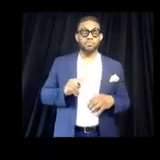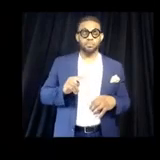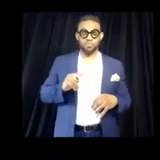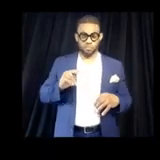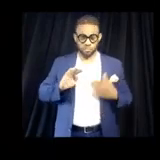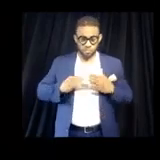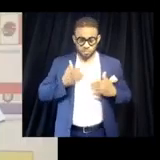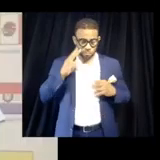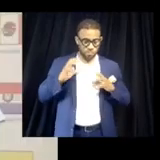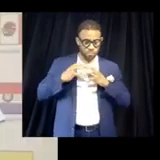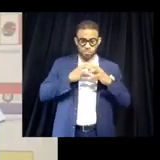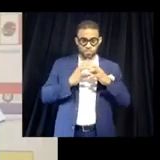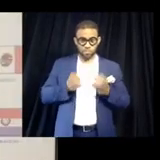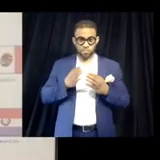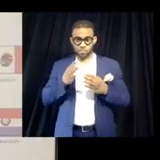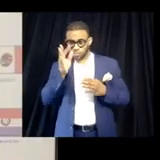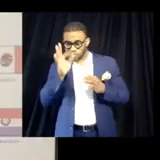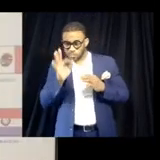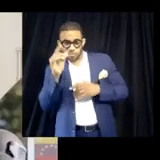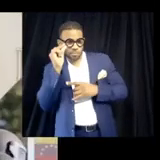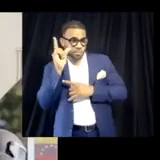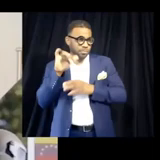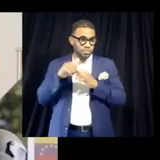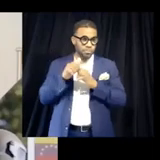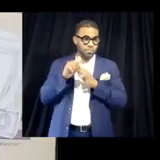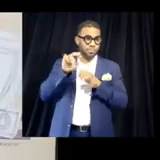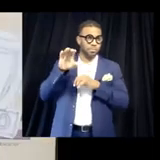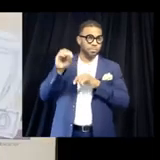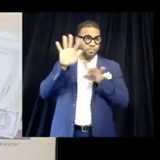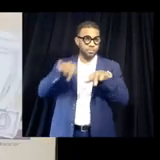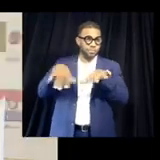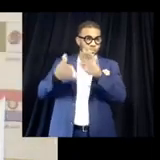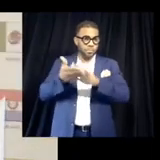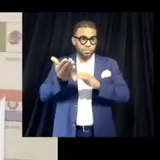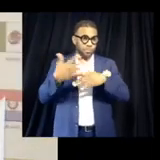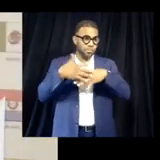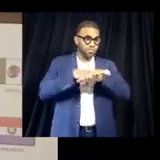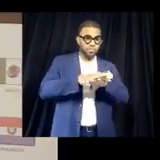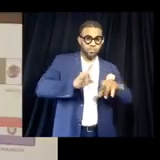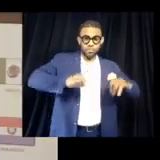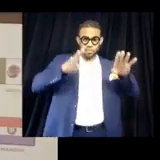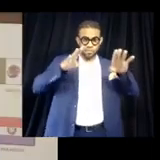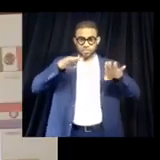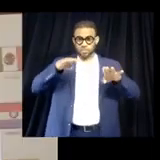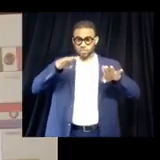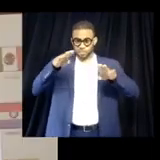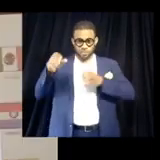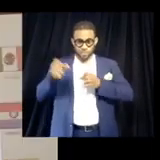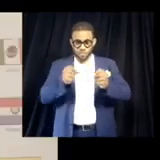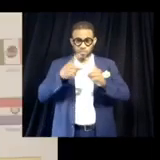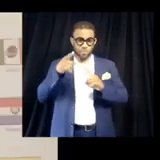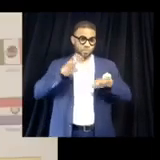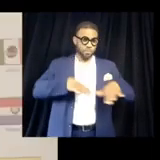own Nepantla, I look for the intersections that provide glimpses of how neocolonialism operates and imbues violent